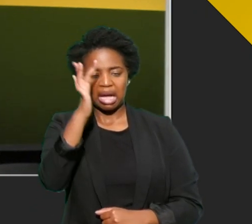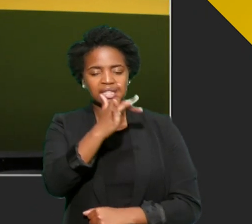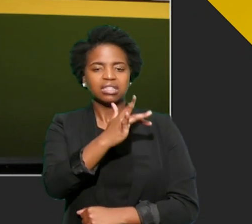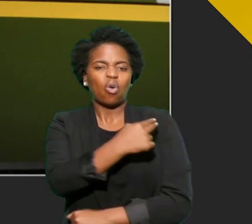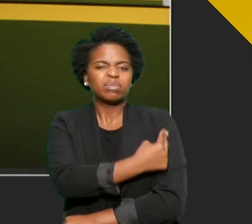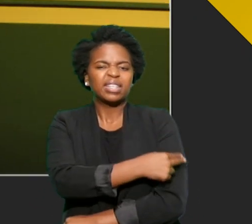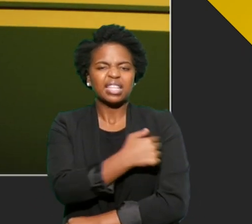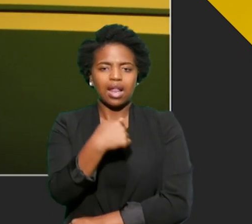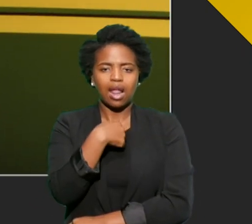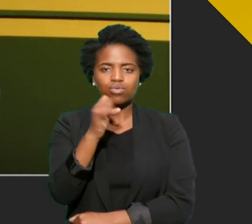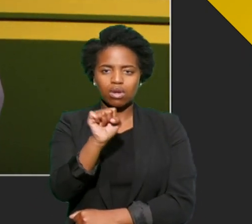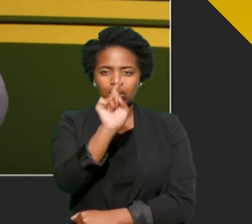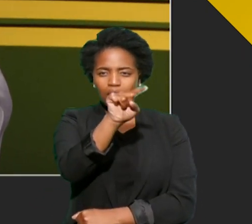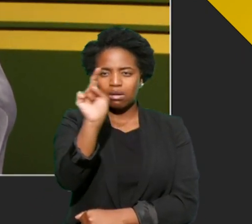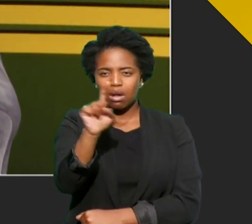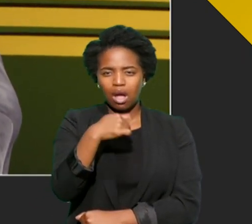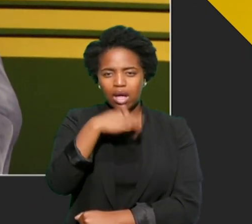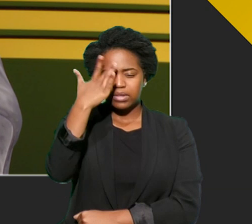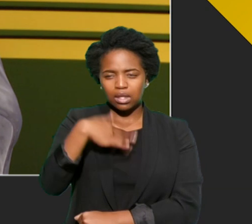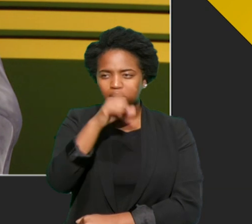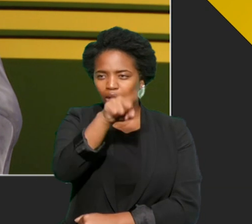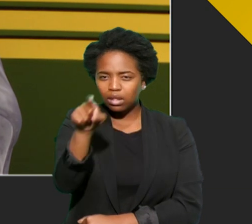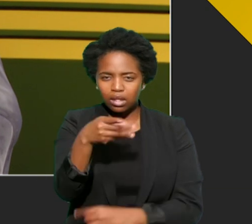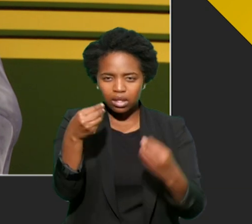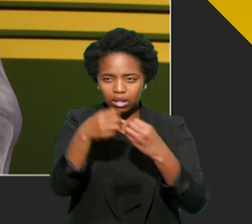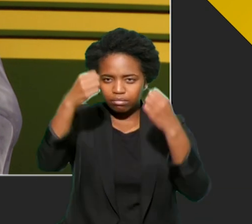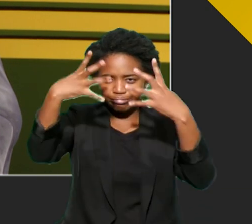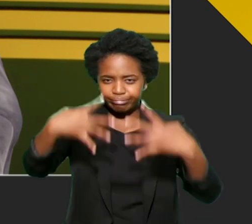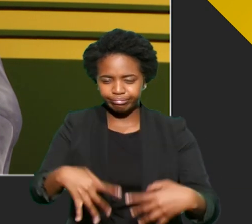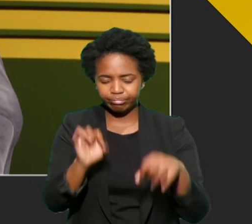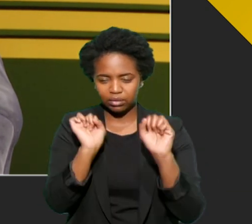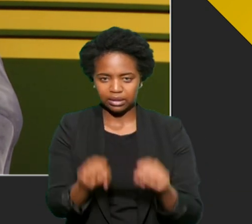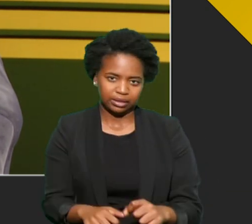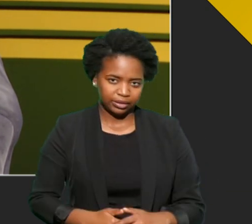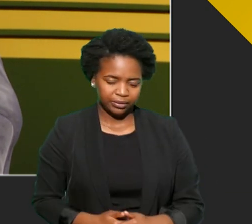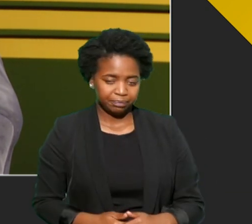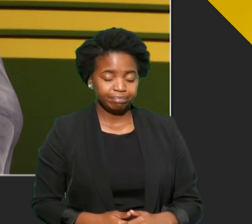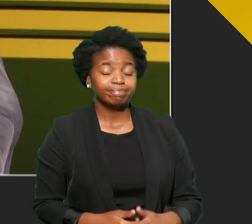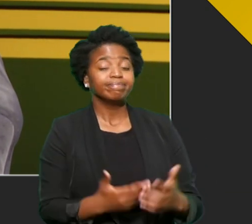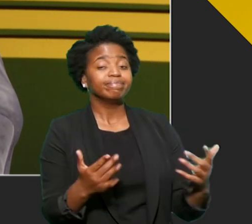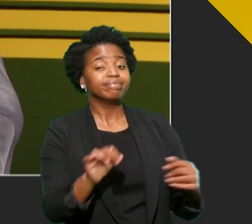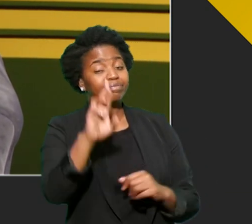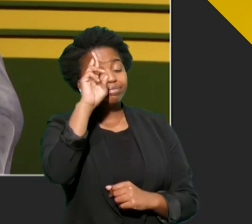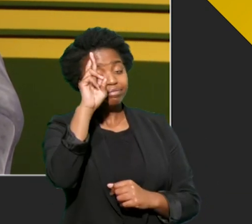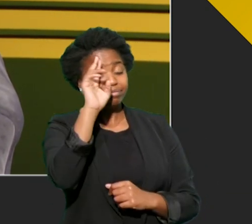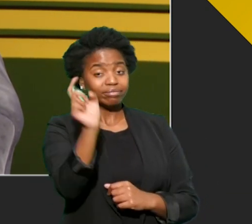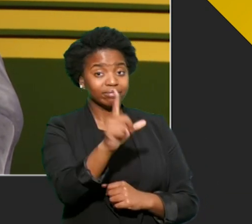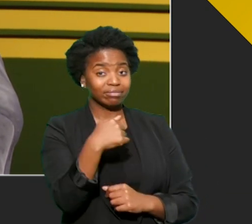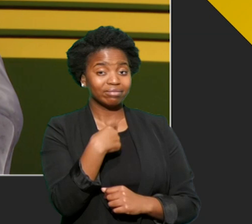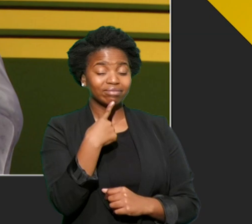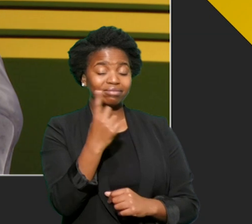Dr. BC Molina, the medical advancements that are based on the 5G research, and also just remembering it